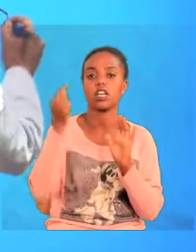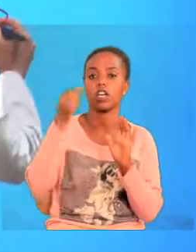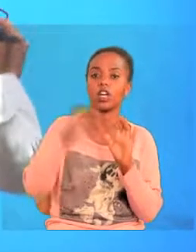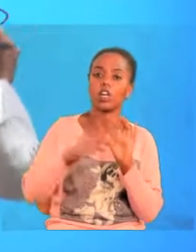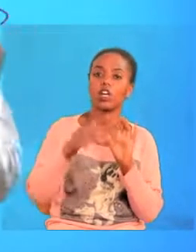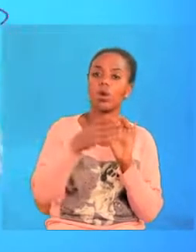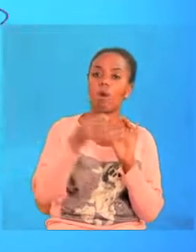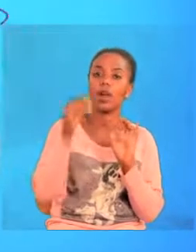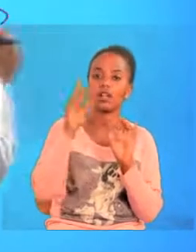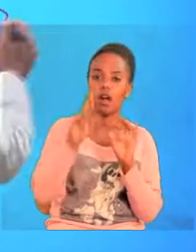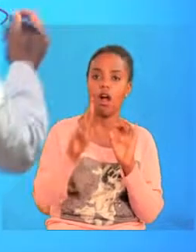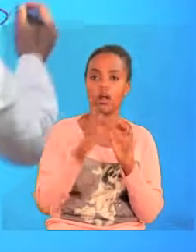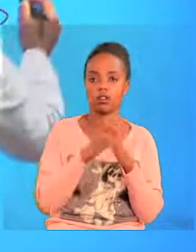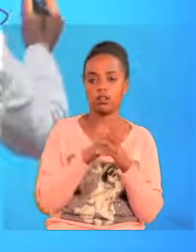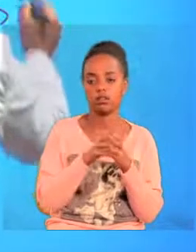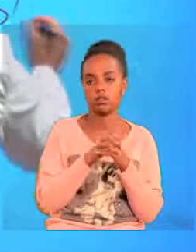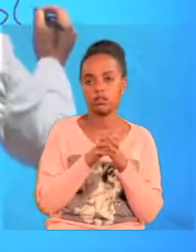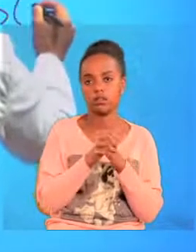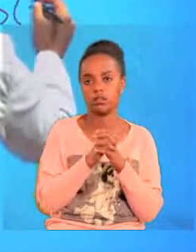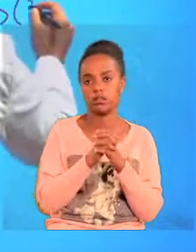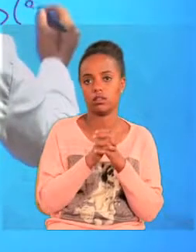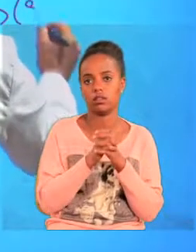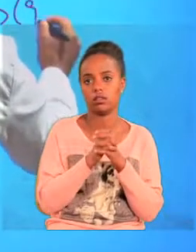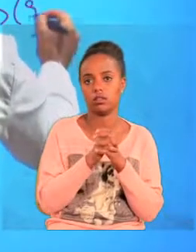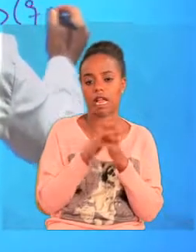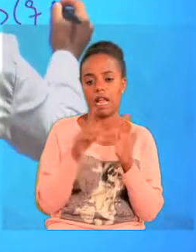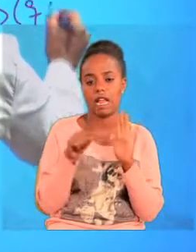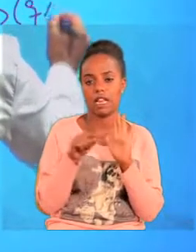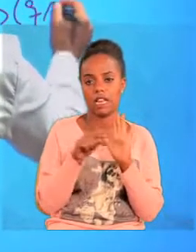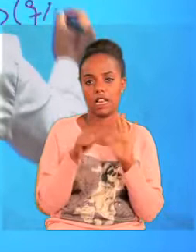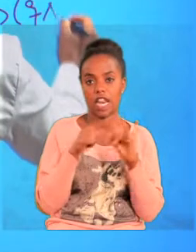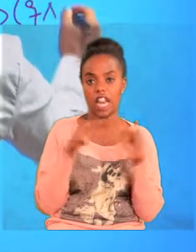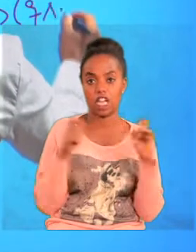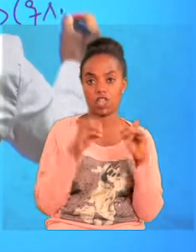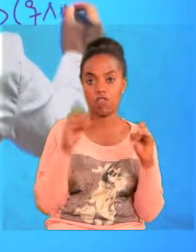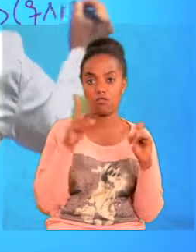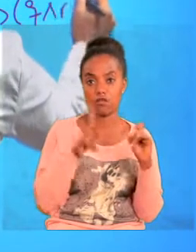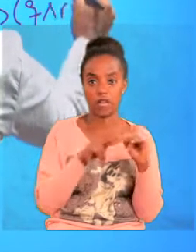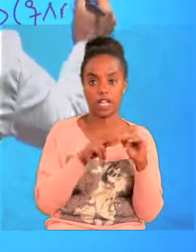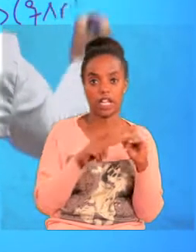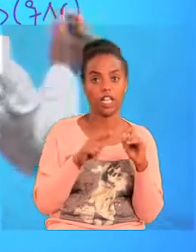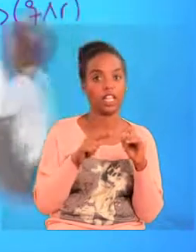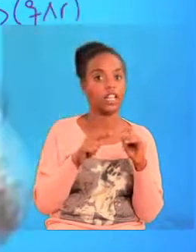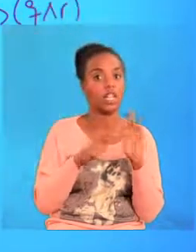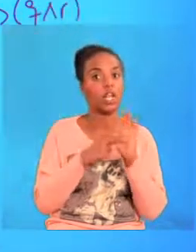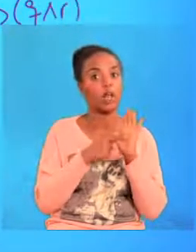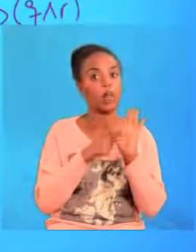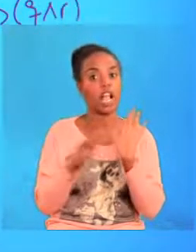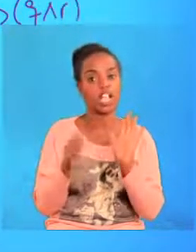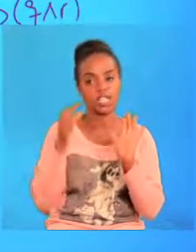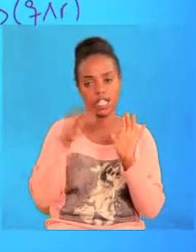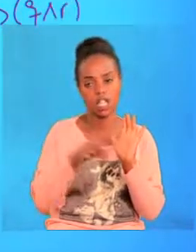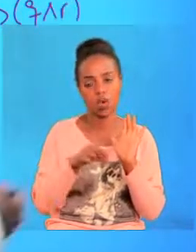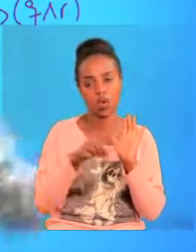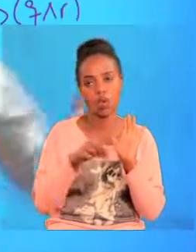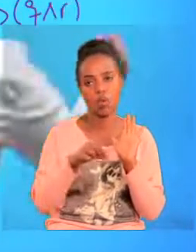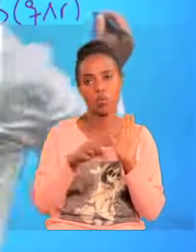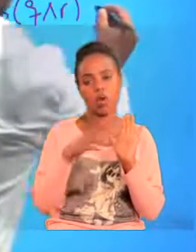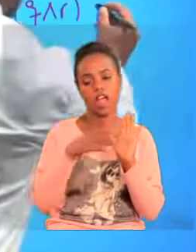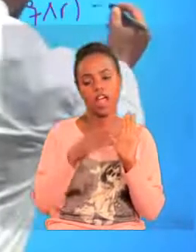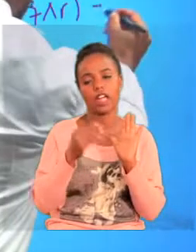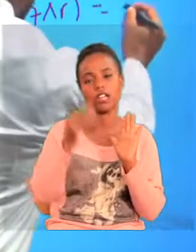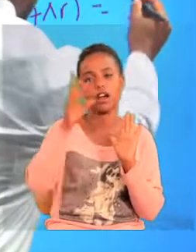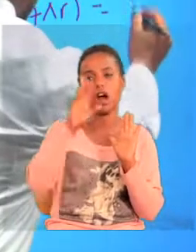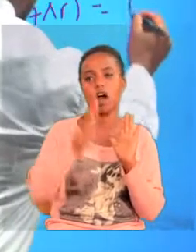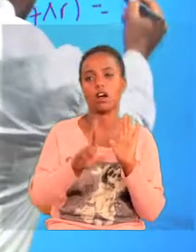implies Q and R. Q and R, this